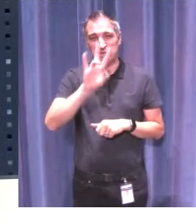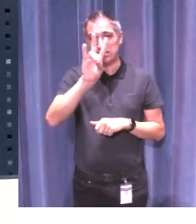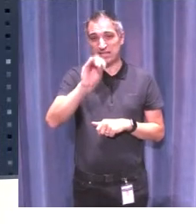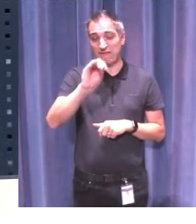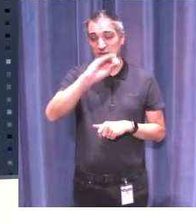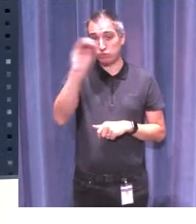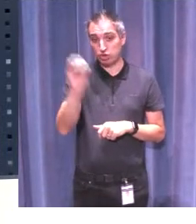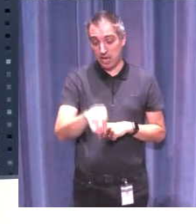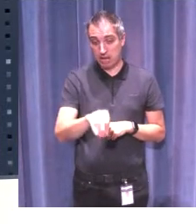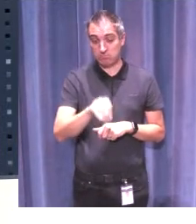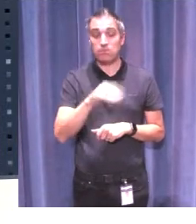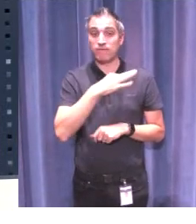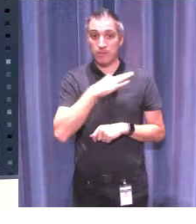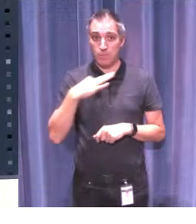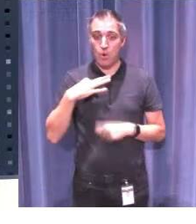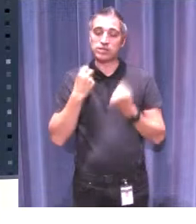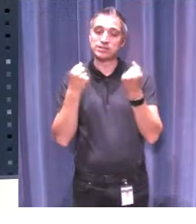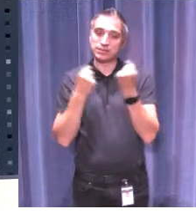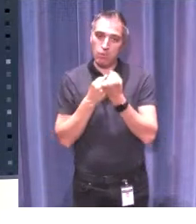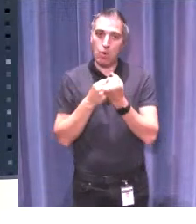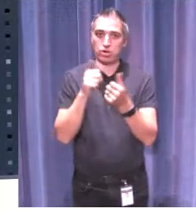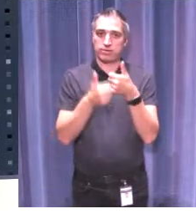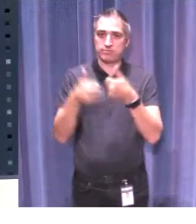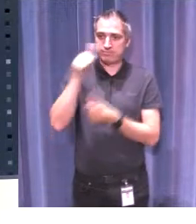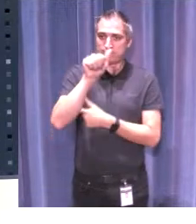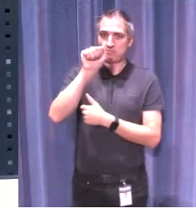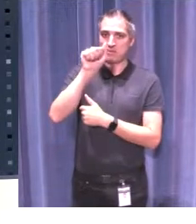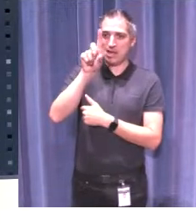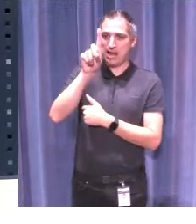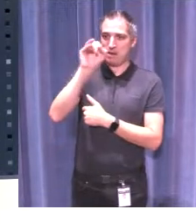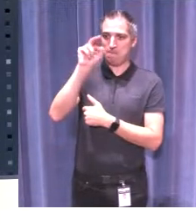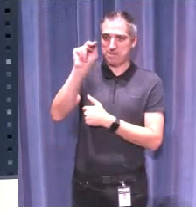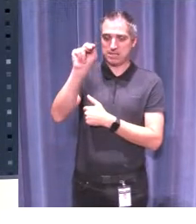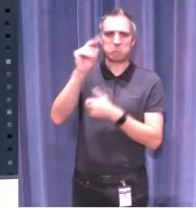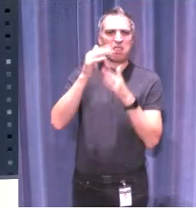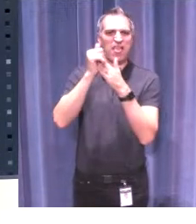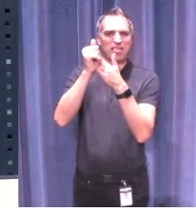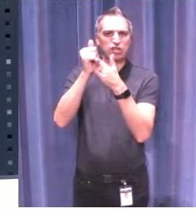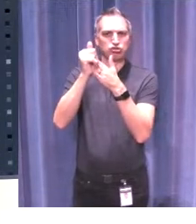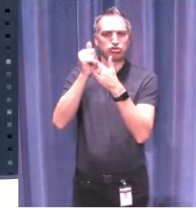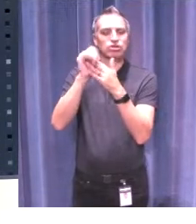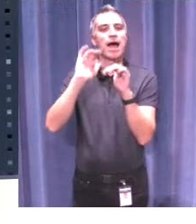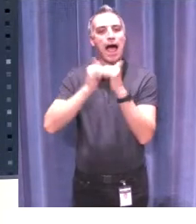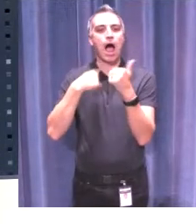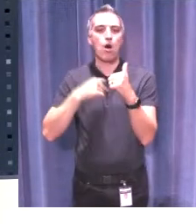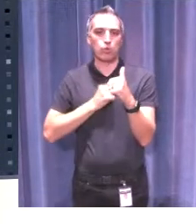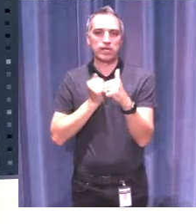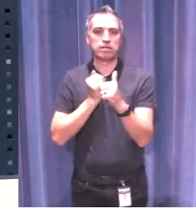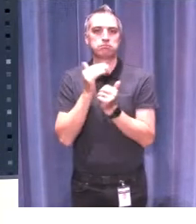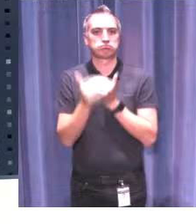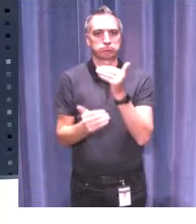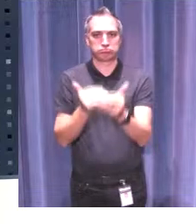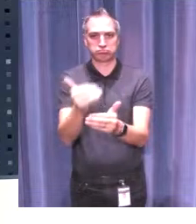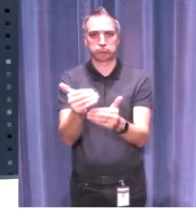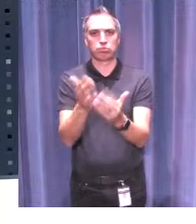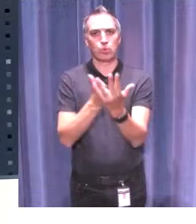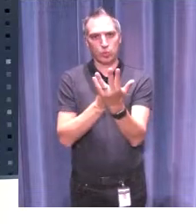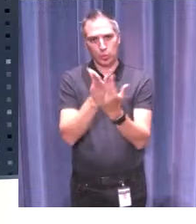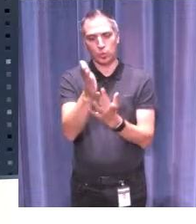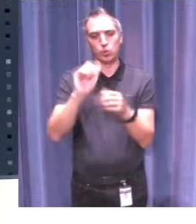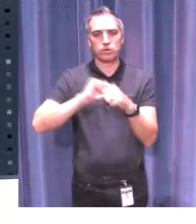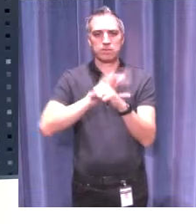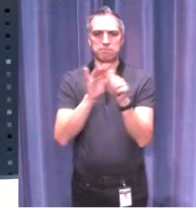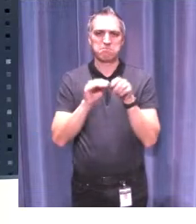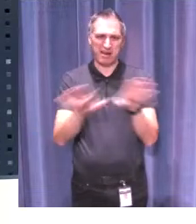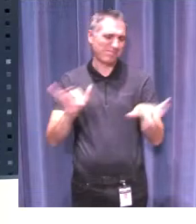the employees supported the administration, the leaders, in how we handled the pandemic. And that's just a